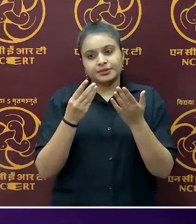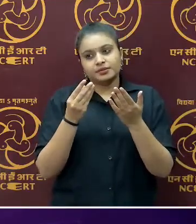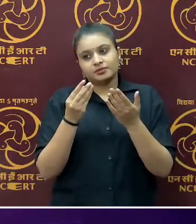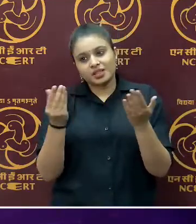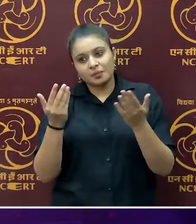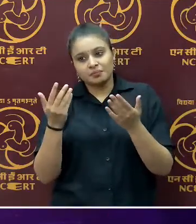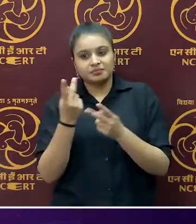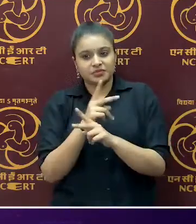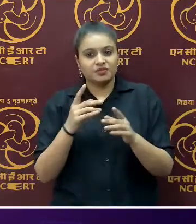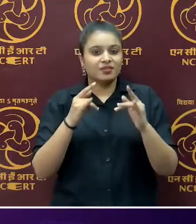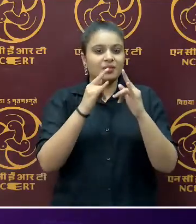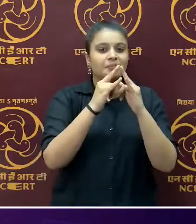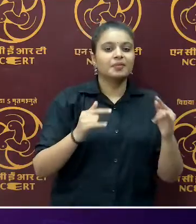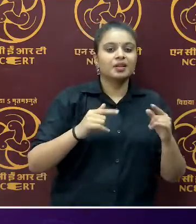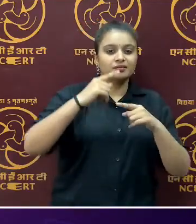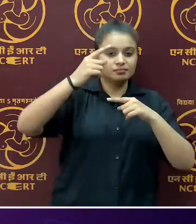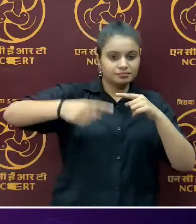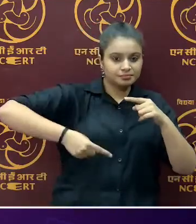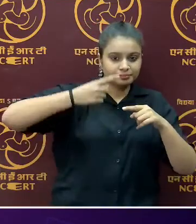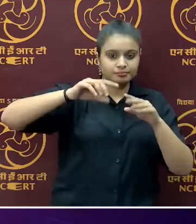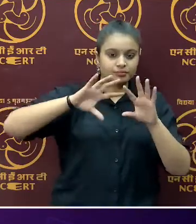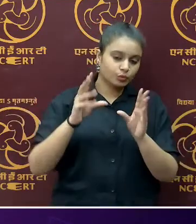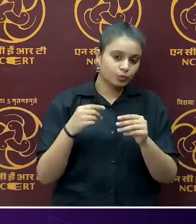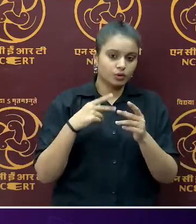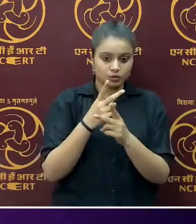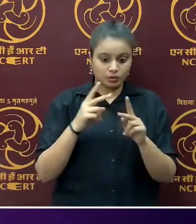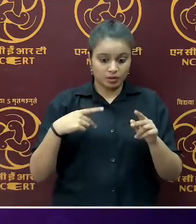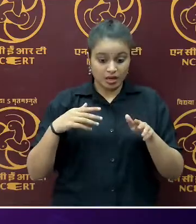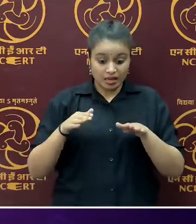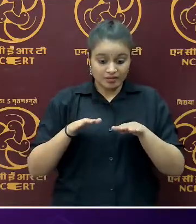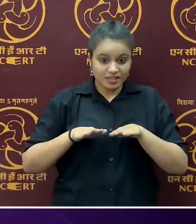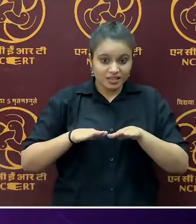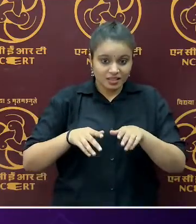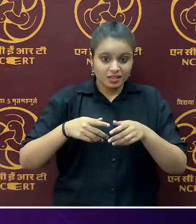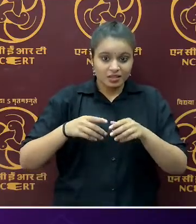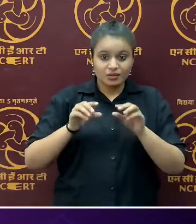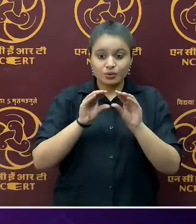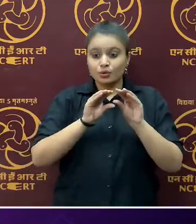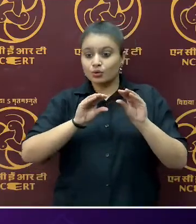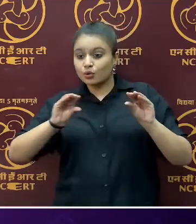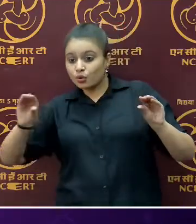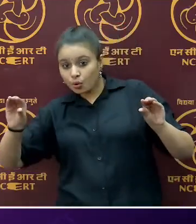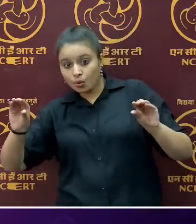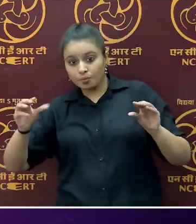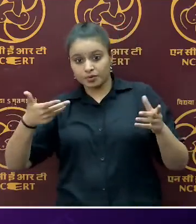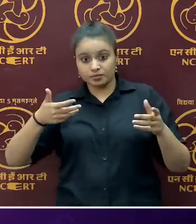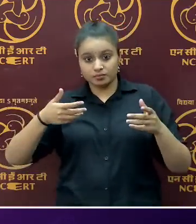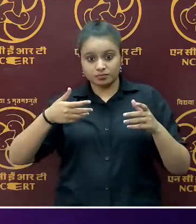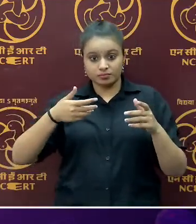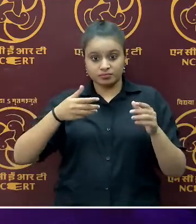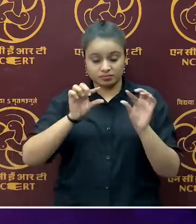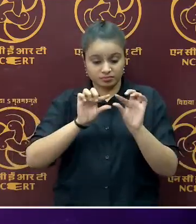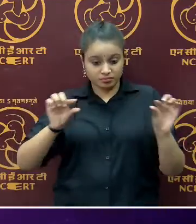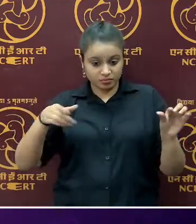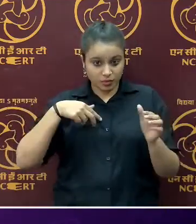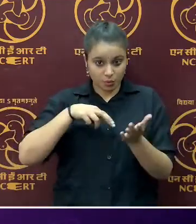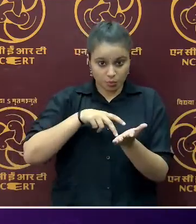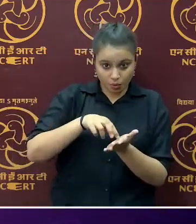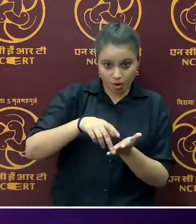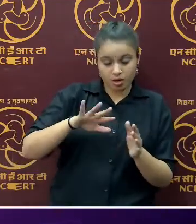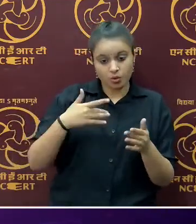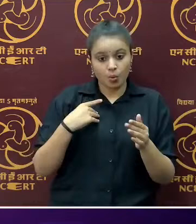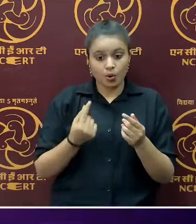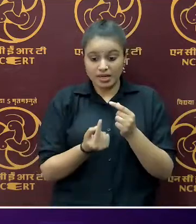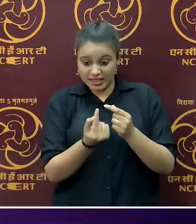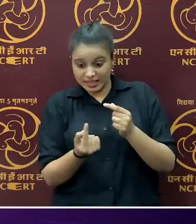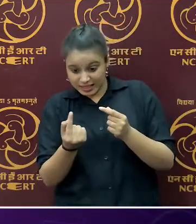circus and in fairs where professional artists, they walk on a tightrope or they walk over the nails, do not feel the pain, or they're able to